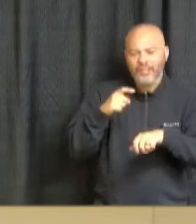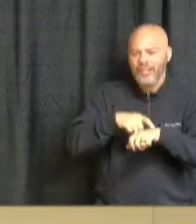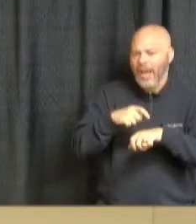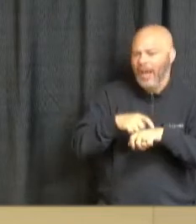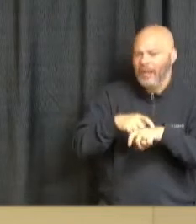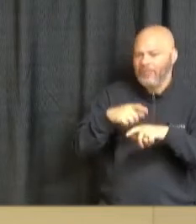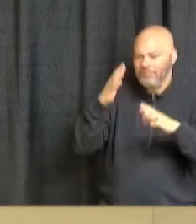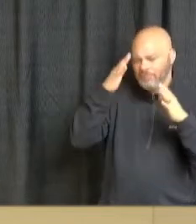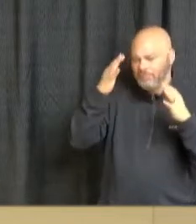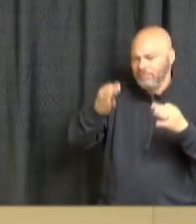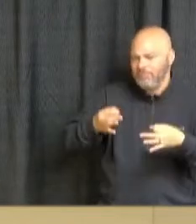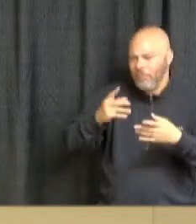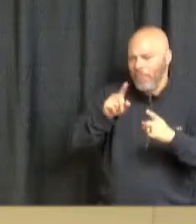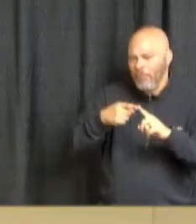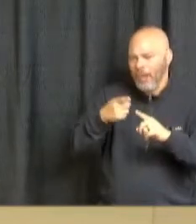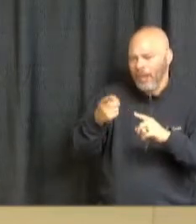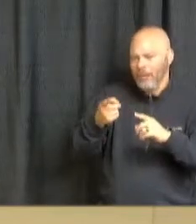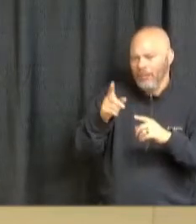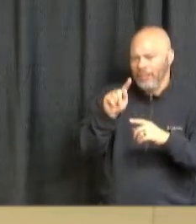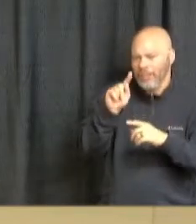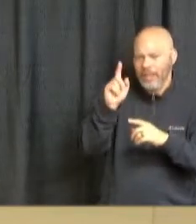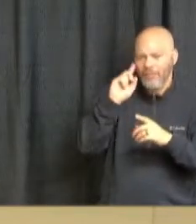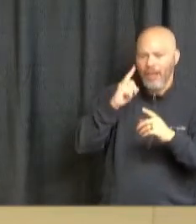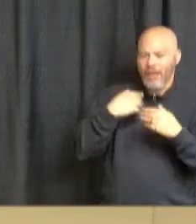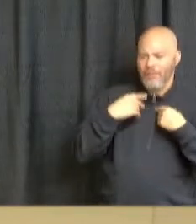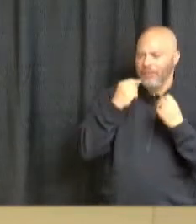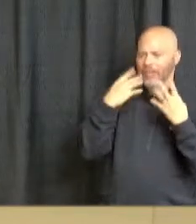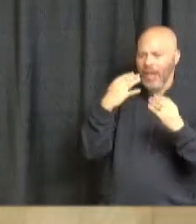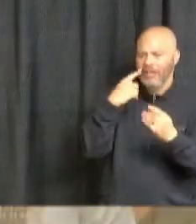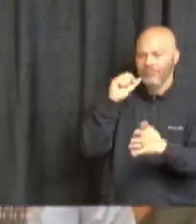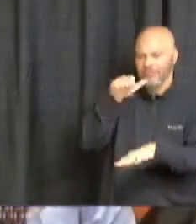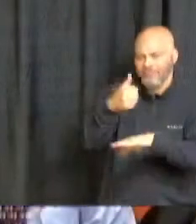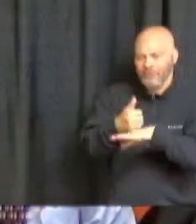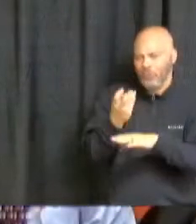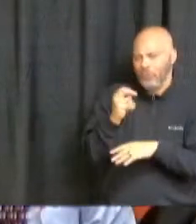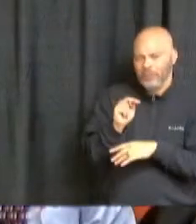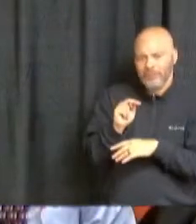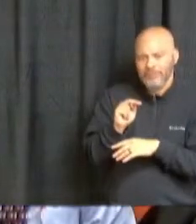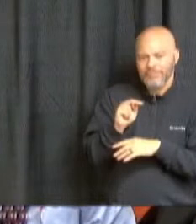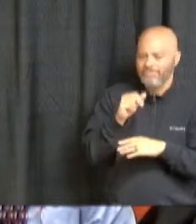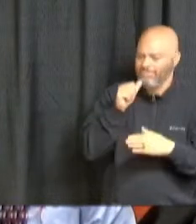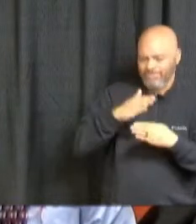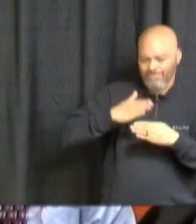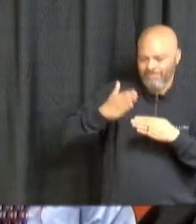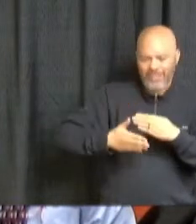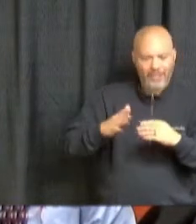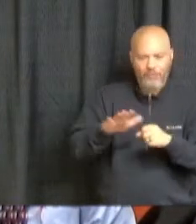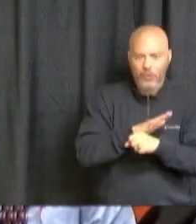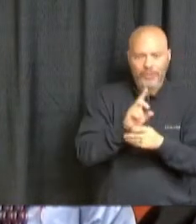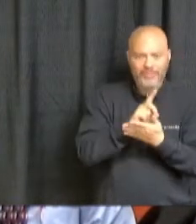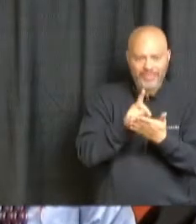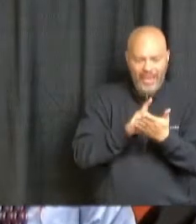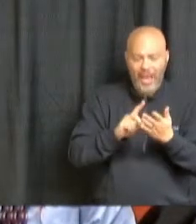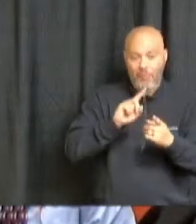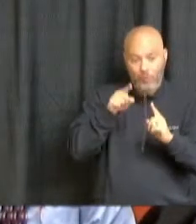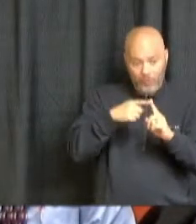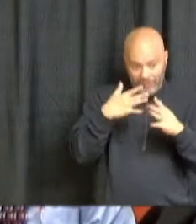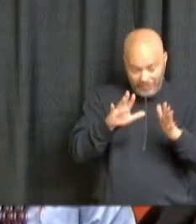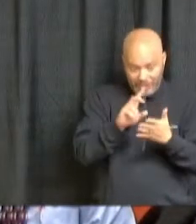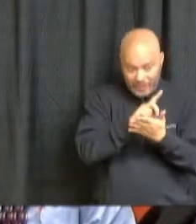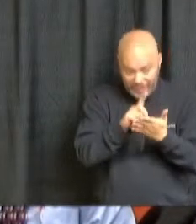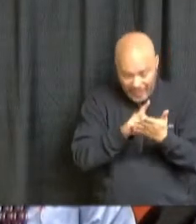timeline that you and TDOT have for this to happen? It's still not completely designed, but as soon as it's